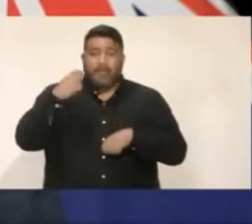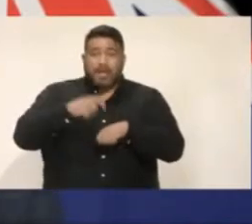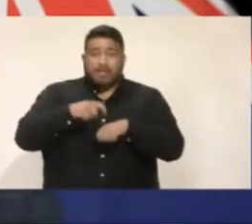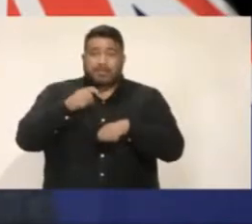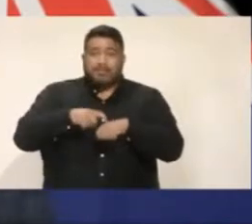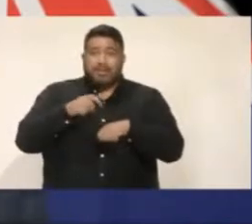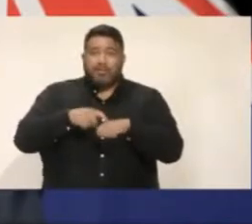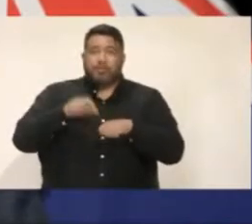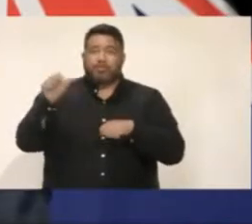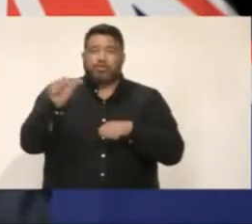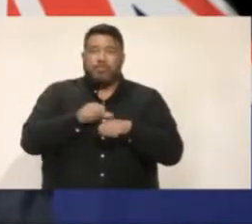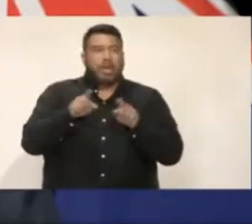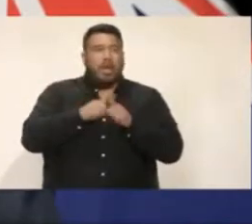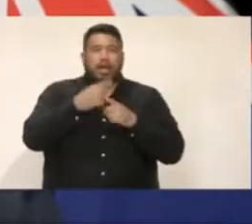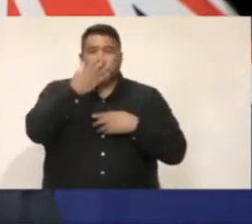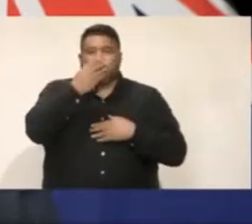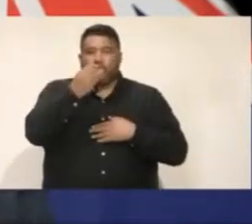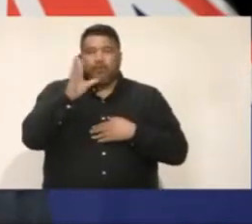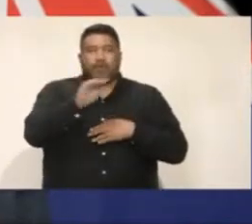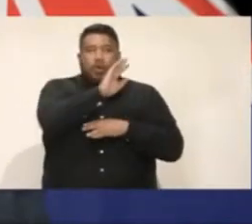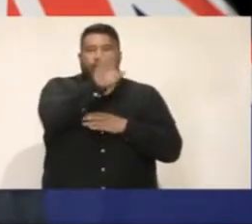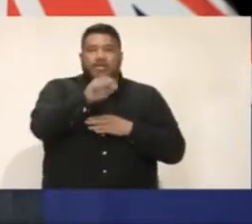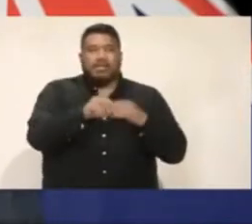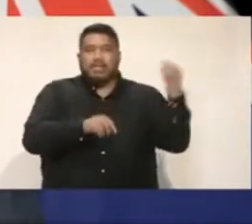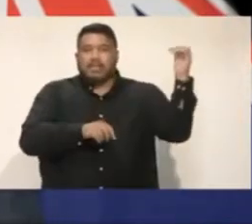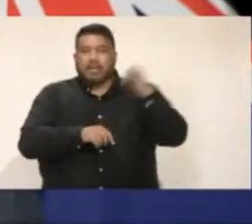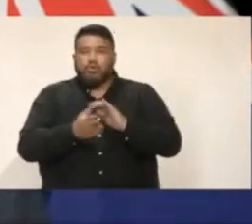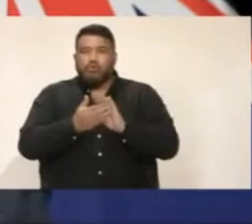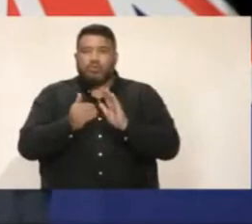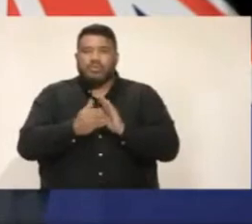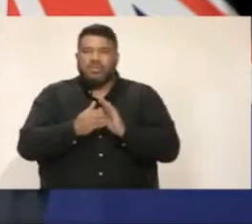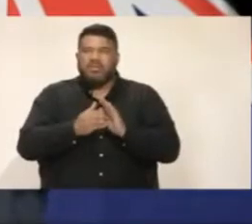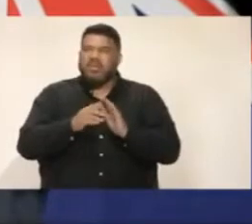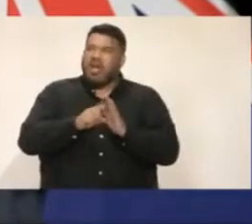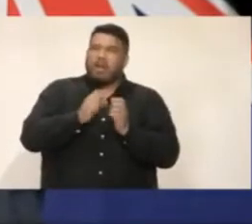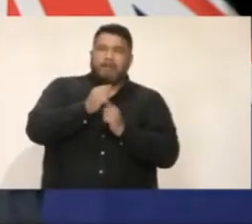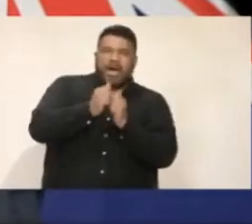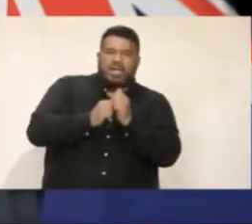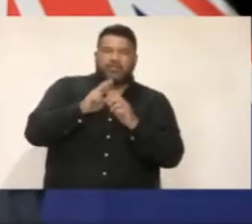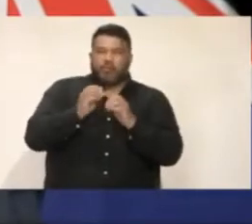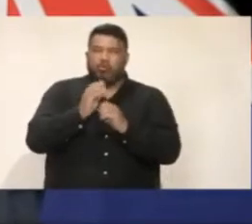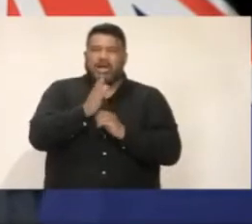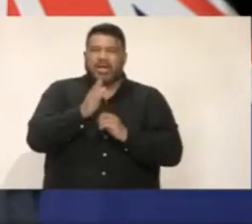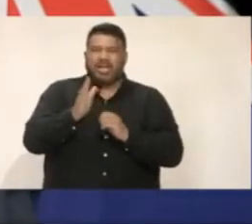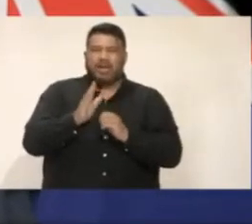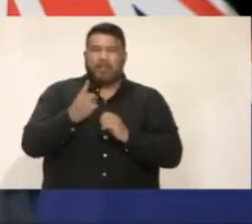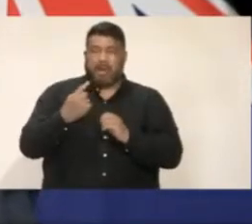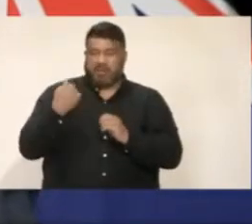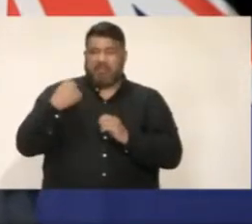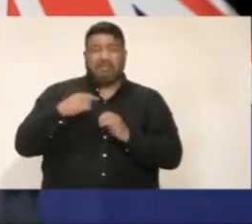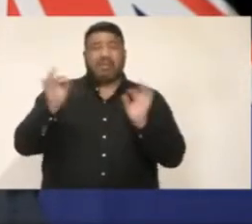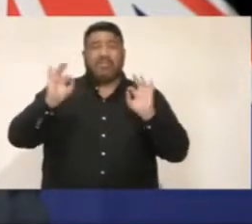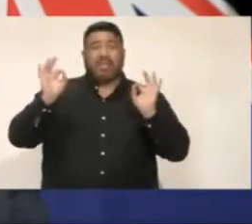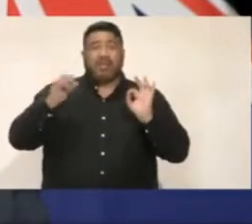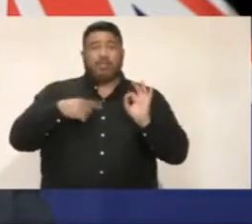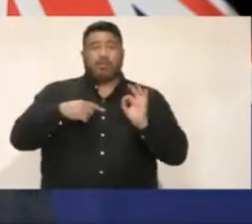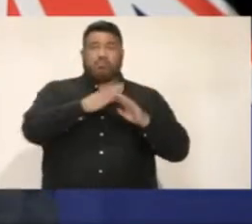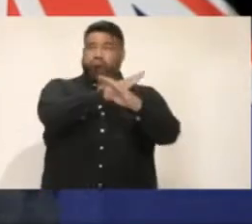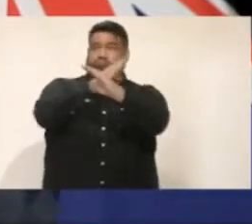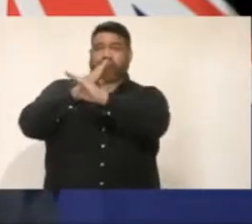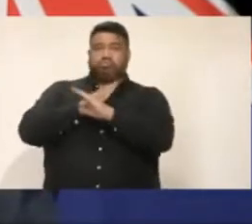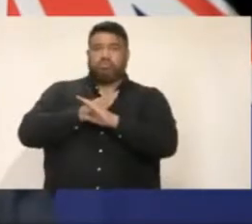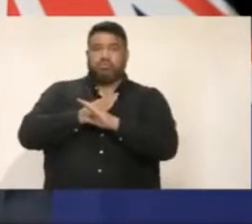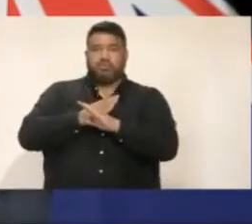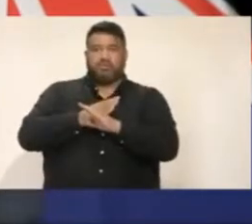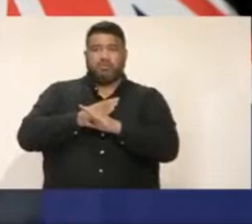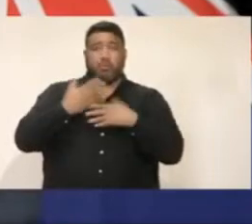northern hemisphere, we weren't importing them, and so that's been, I think, one of the sort of benefits of that lockdown